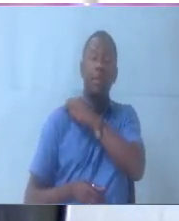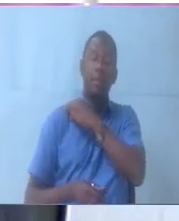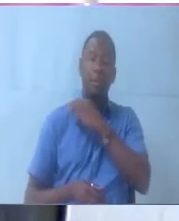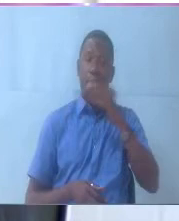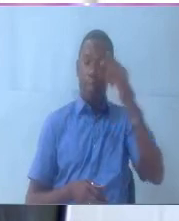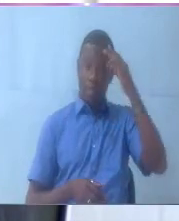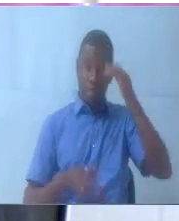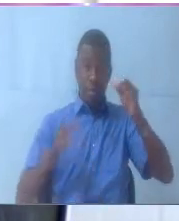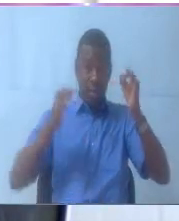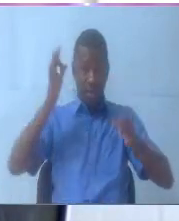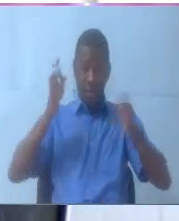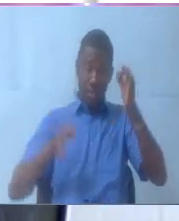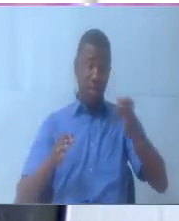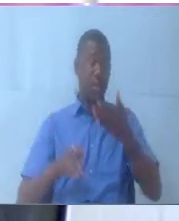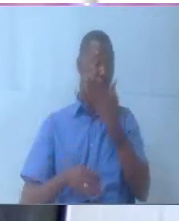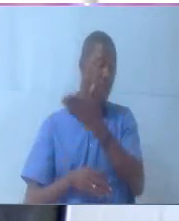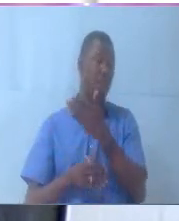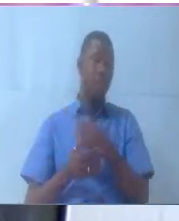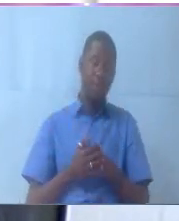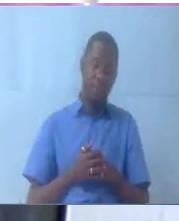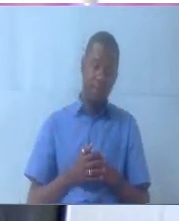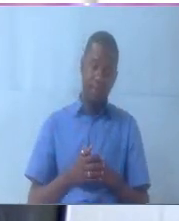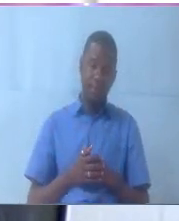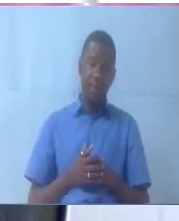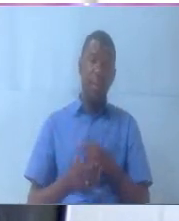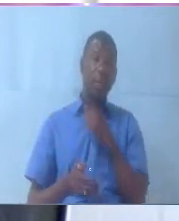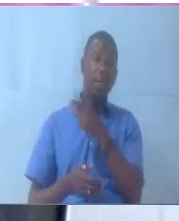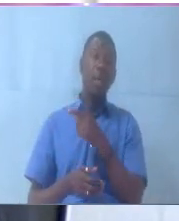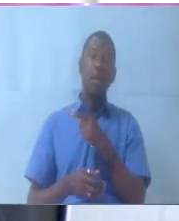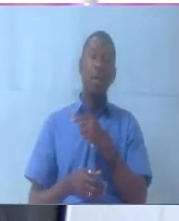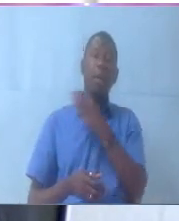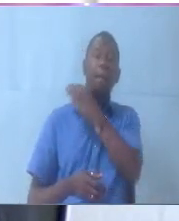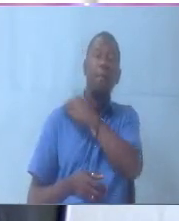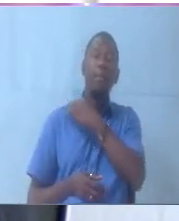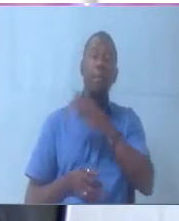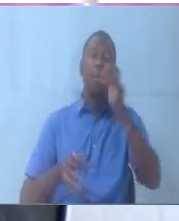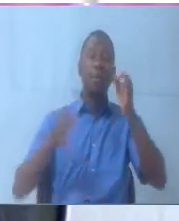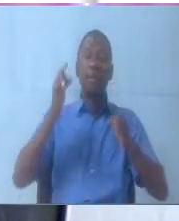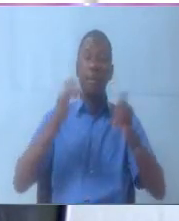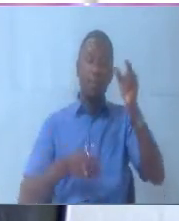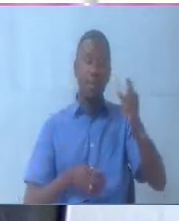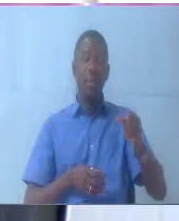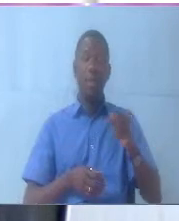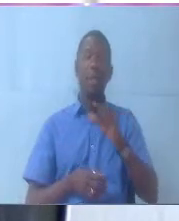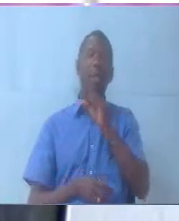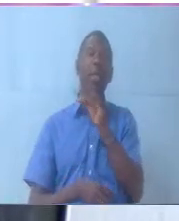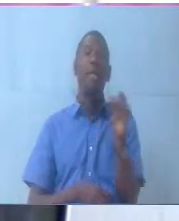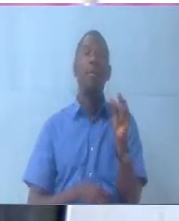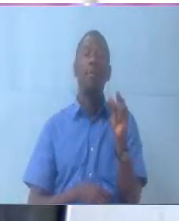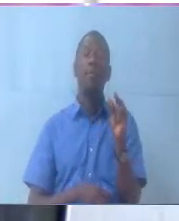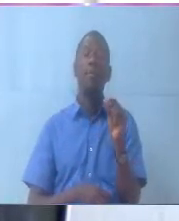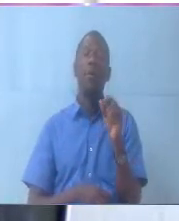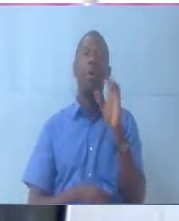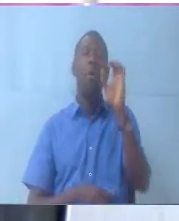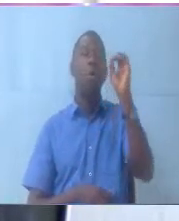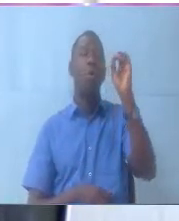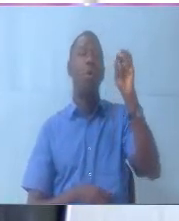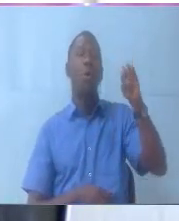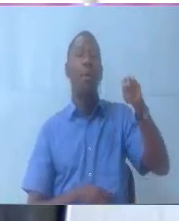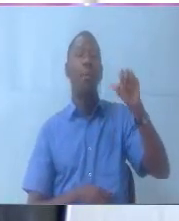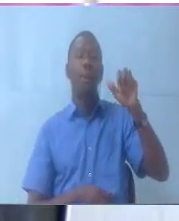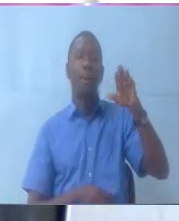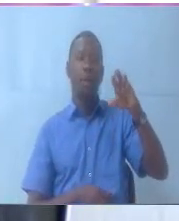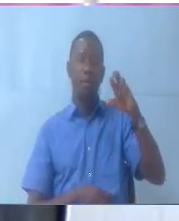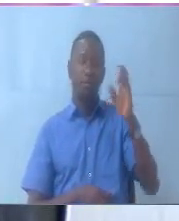magistrate bije memo kuntonkoti ka for me principal magistrate. That principal magistrate was Omar Cham. Wotumo membe makamo to ka